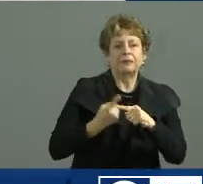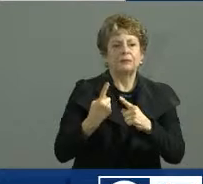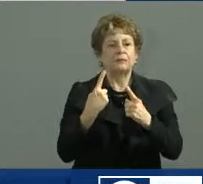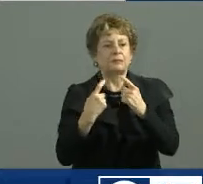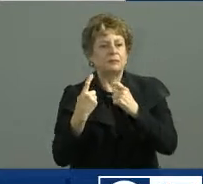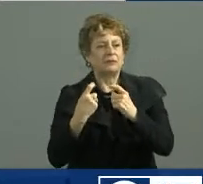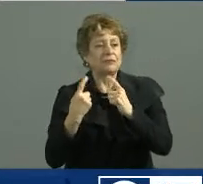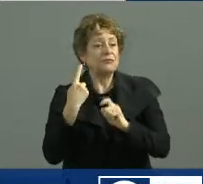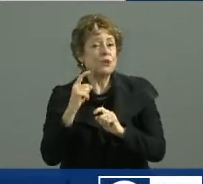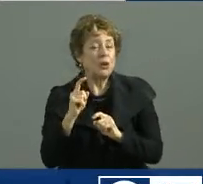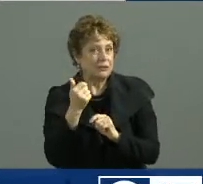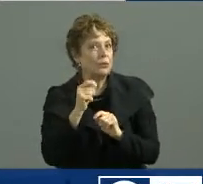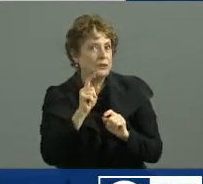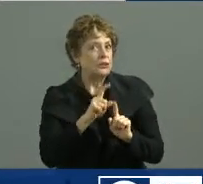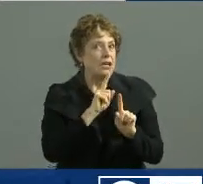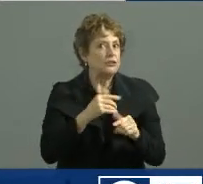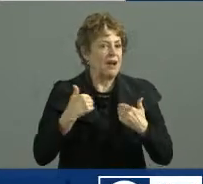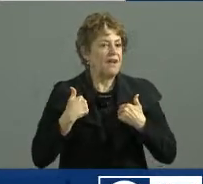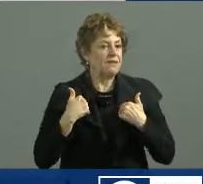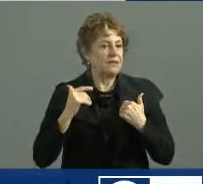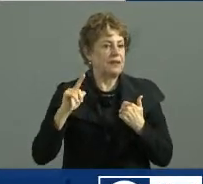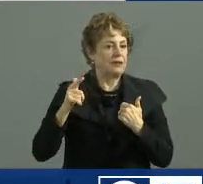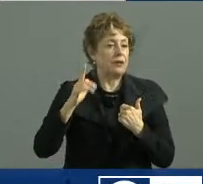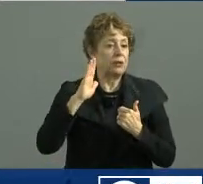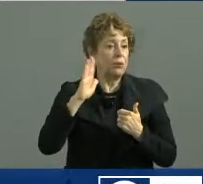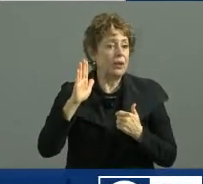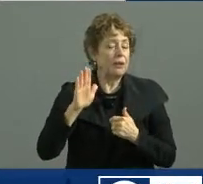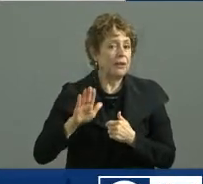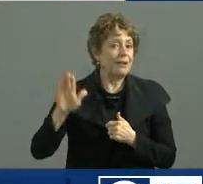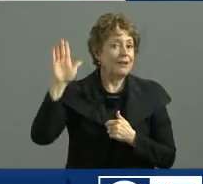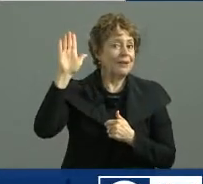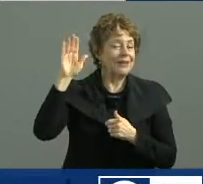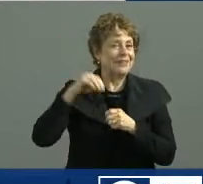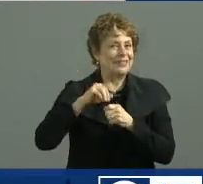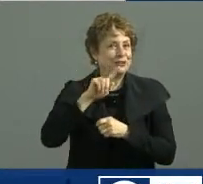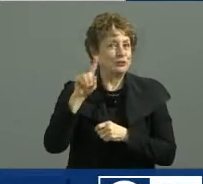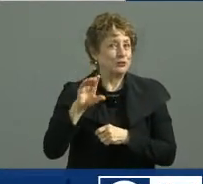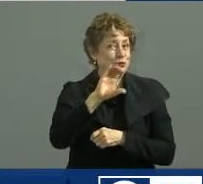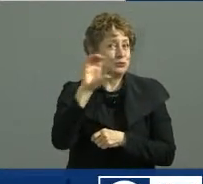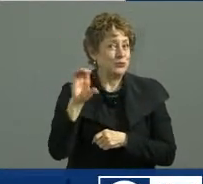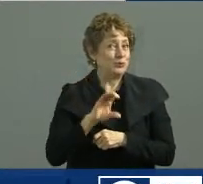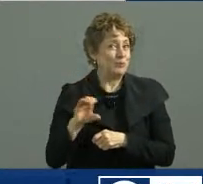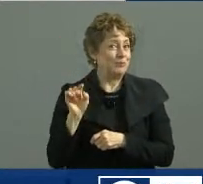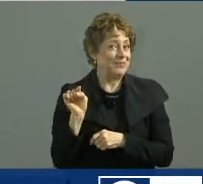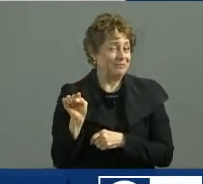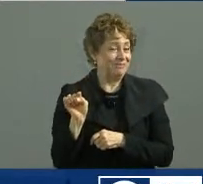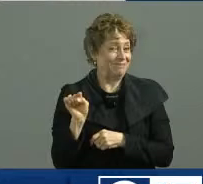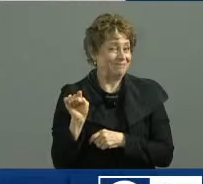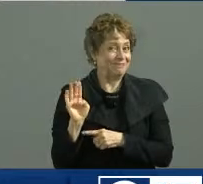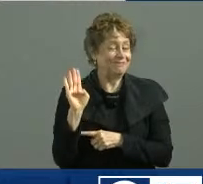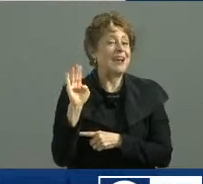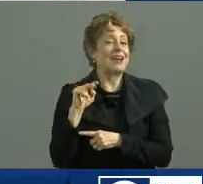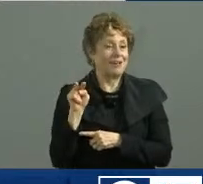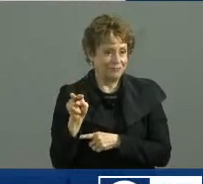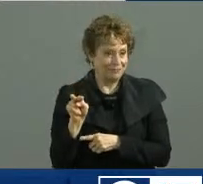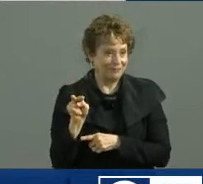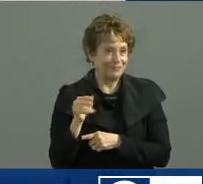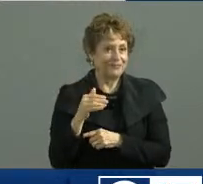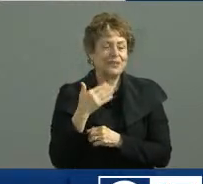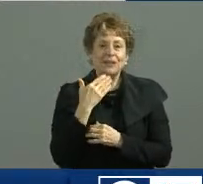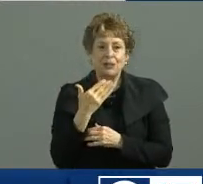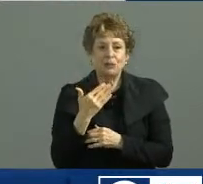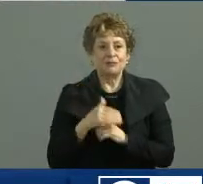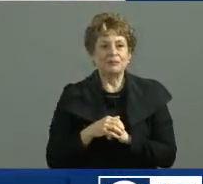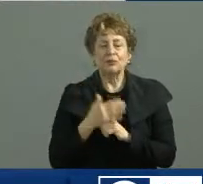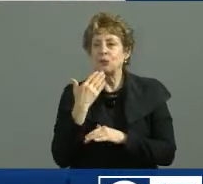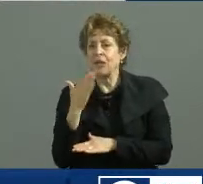Zoom. Thank you, Howie. And we'll get started. Dr. Christ. All right. Thank you, Steve. Good afternoon, everyone, and thank you for joining